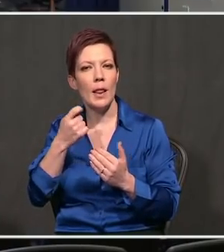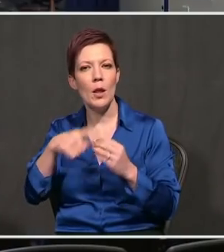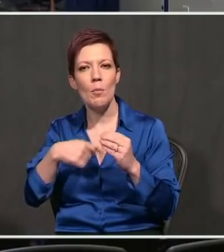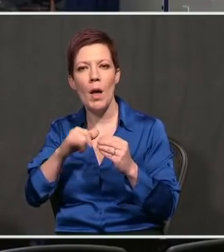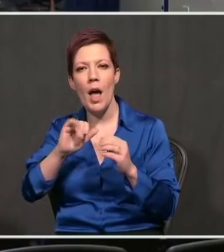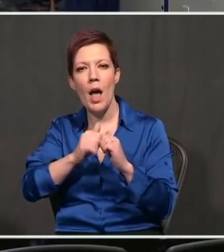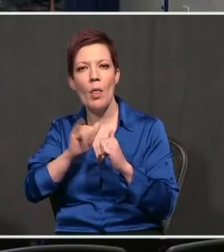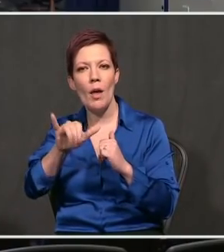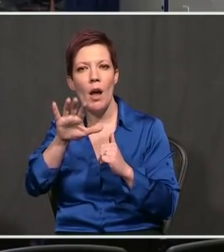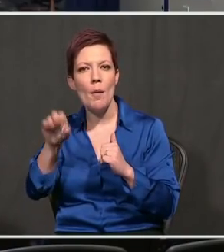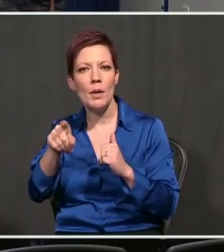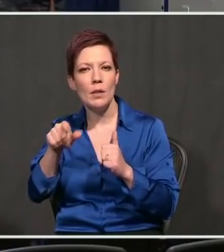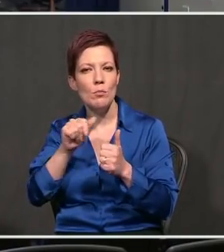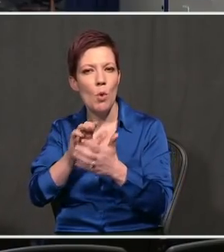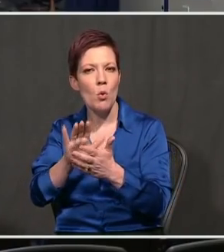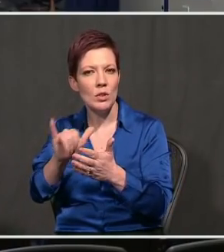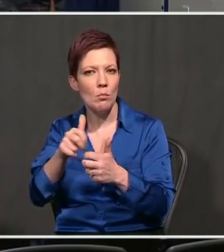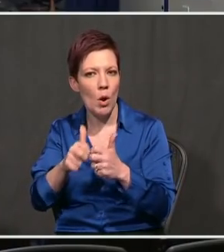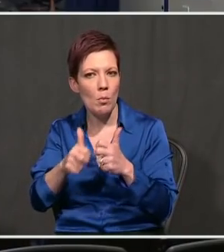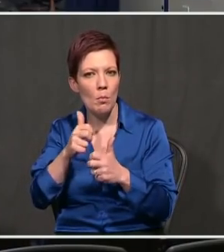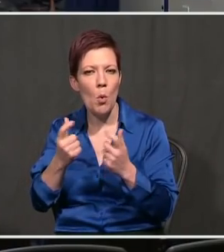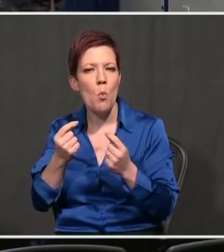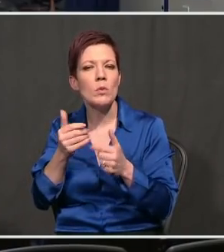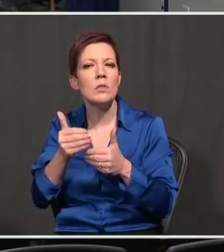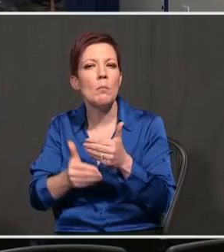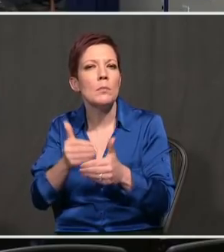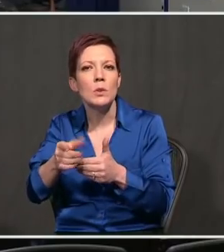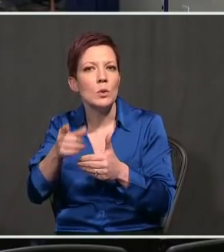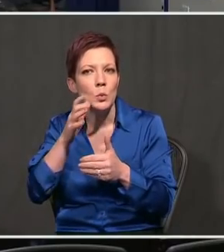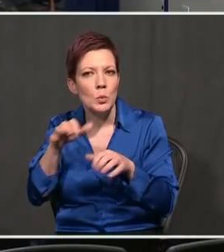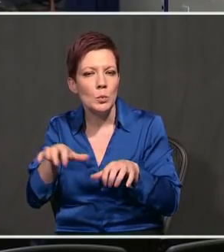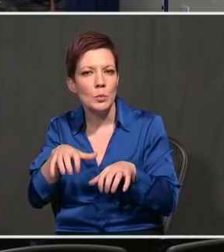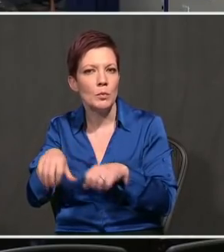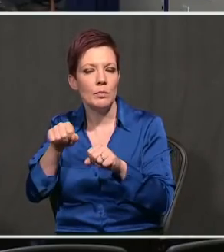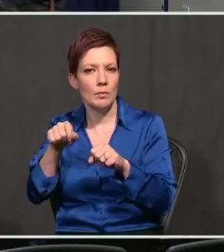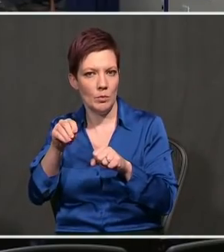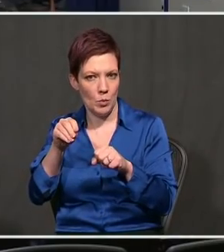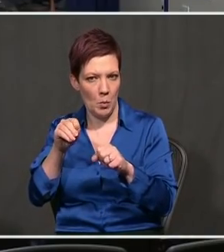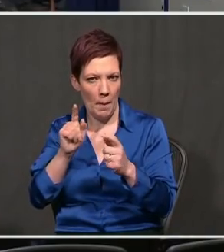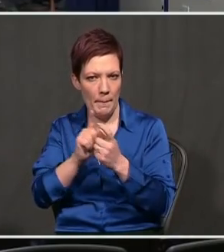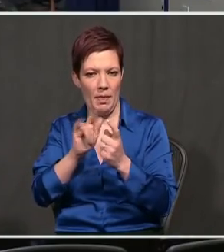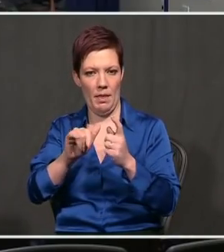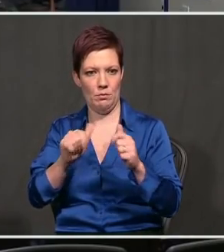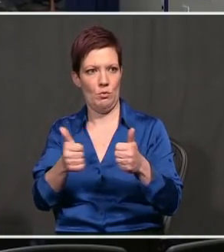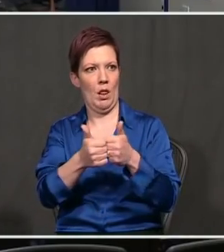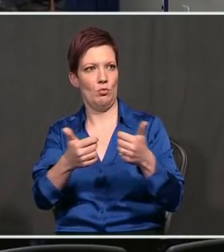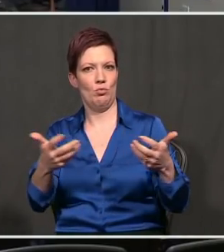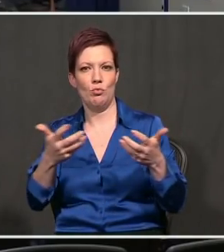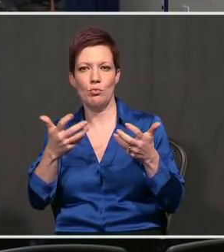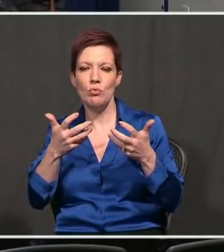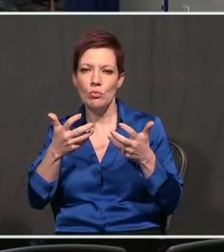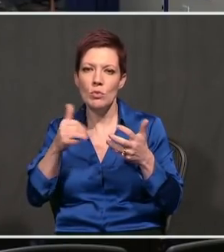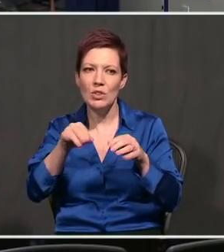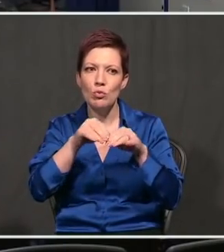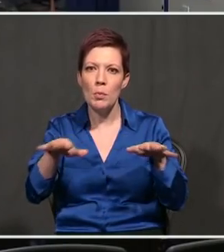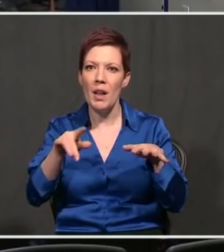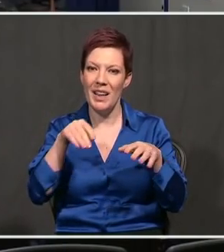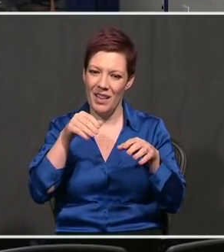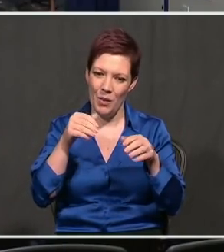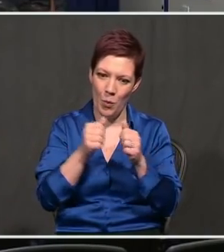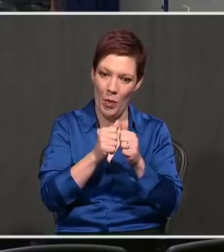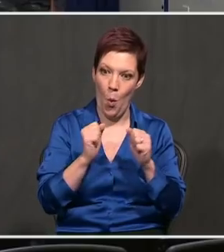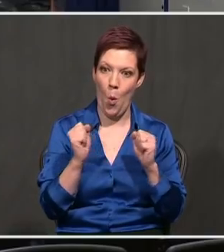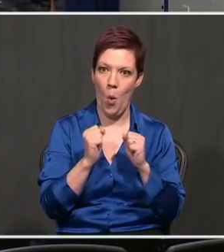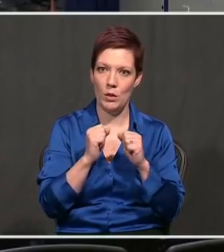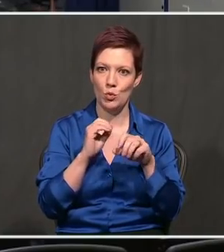companies approach this problem and what steps are you doing to meet the challenges of this distribution and cold chain. Sure, Admiral, happy to take that and